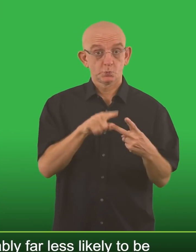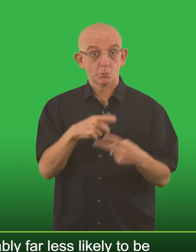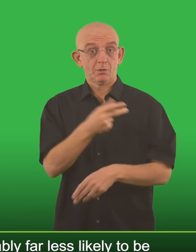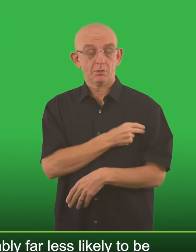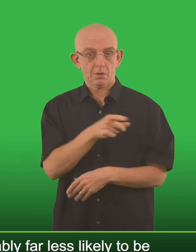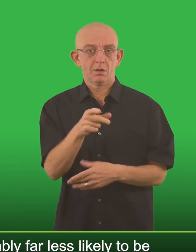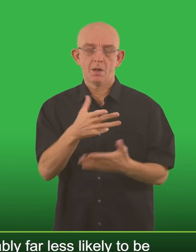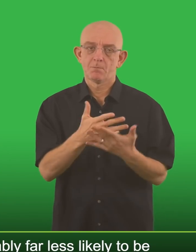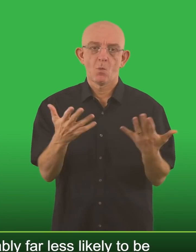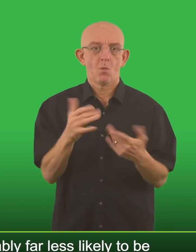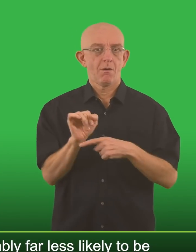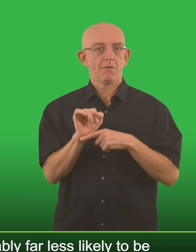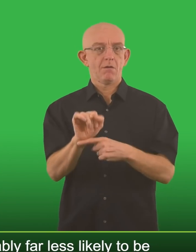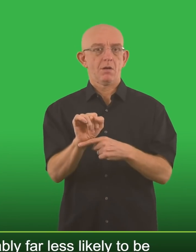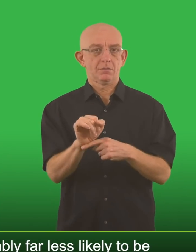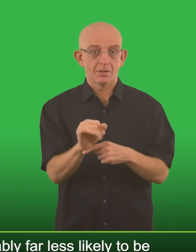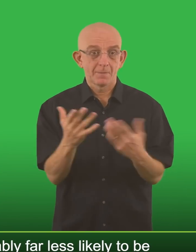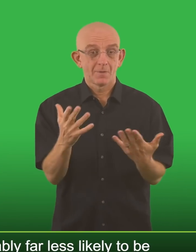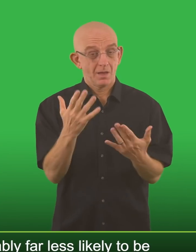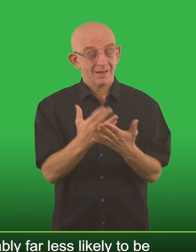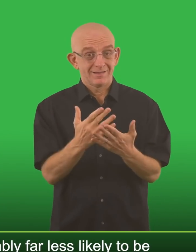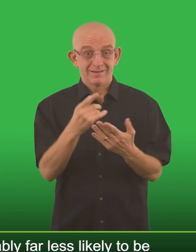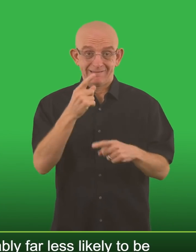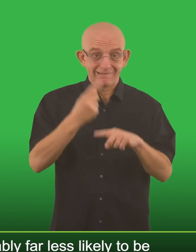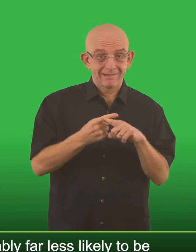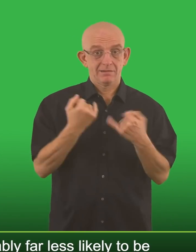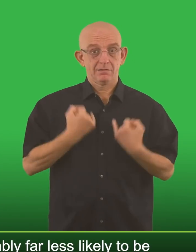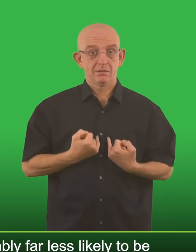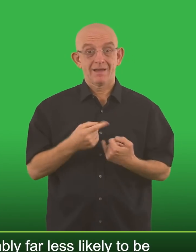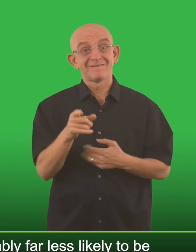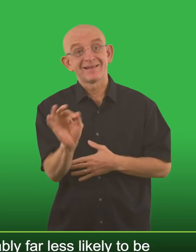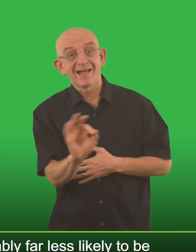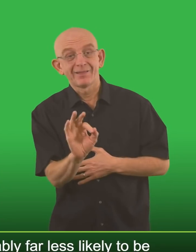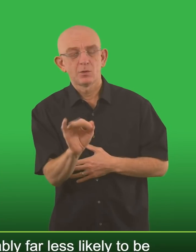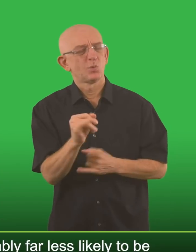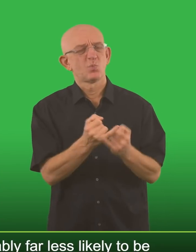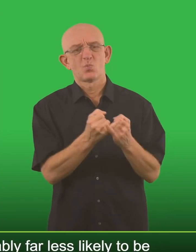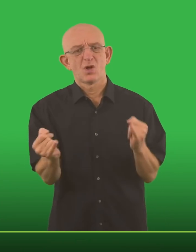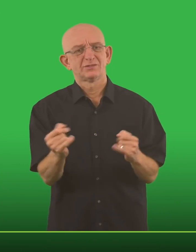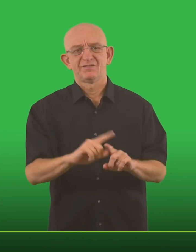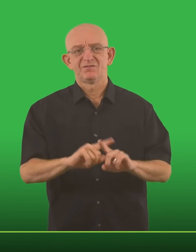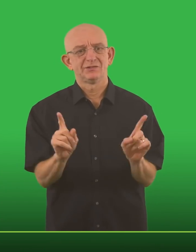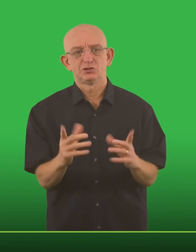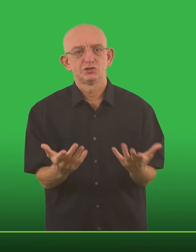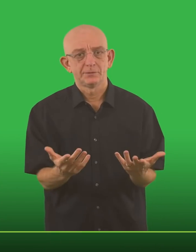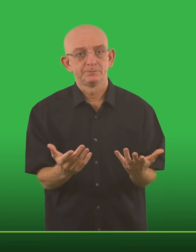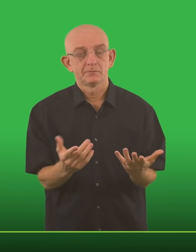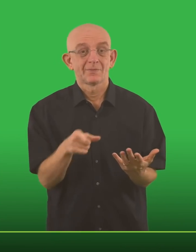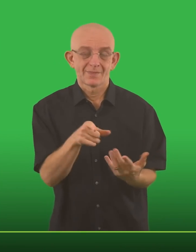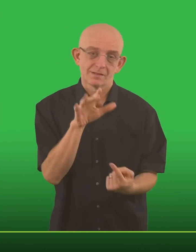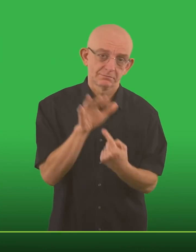you're probably far less likely to be very, very seriously poorly if you are vaccinated compared to if you aren't.